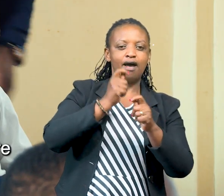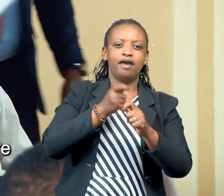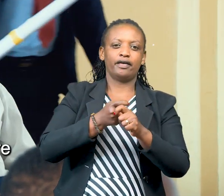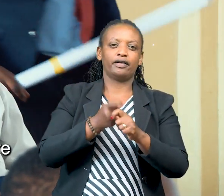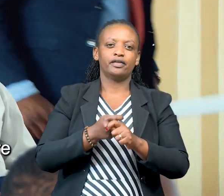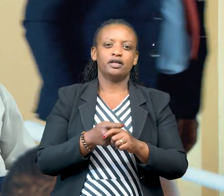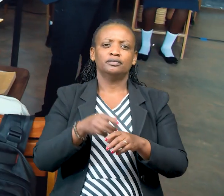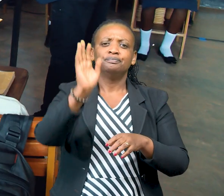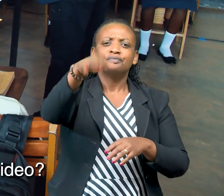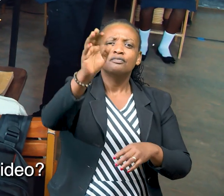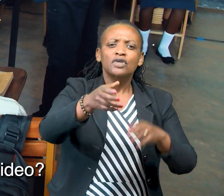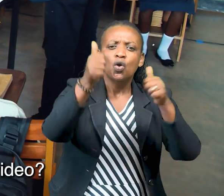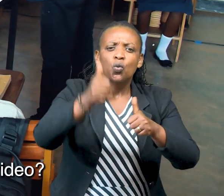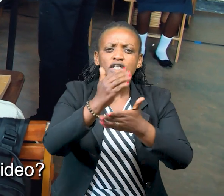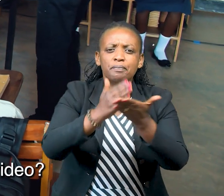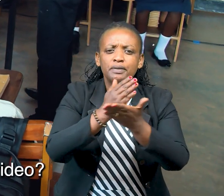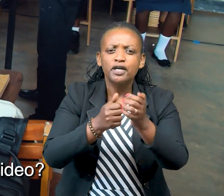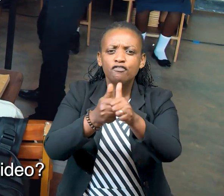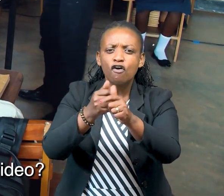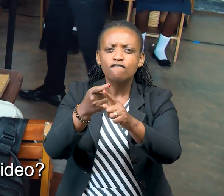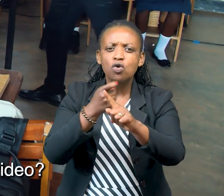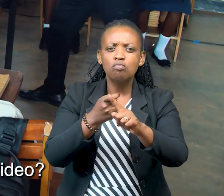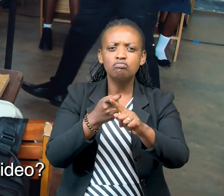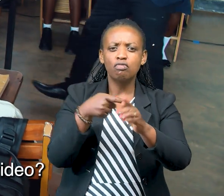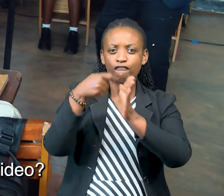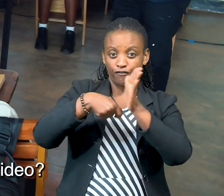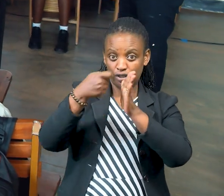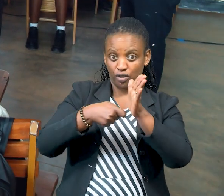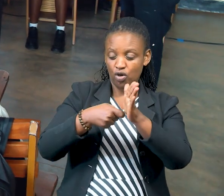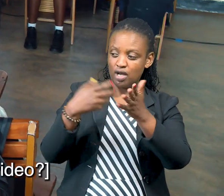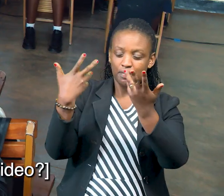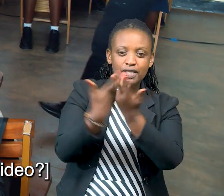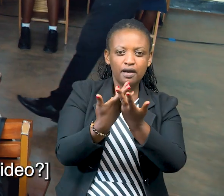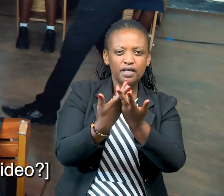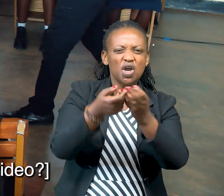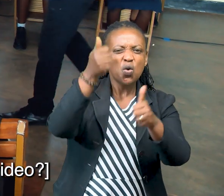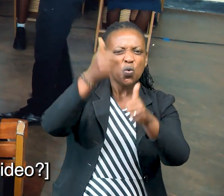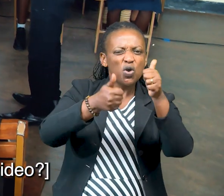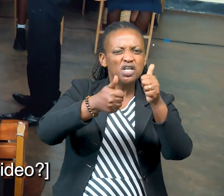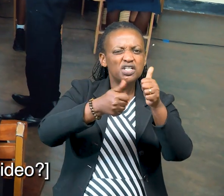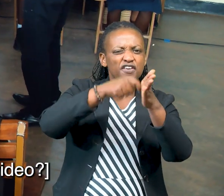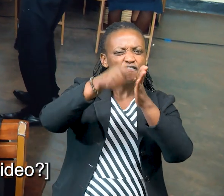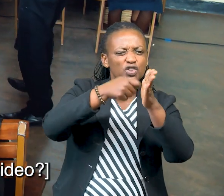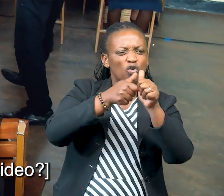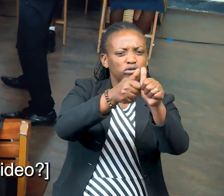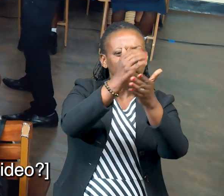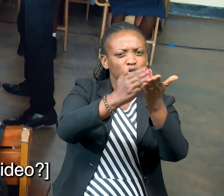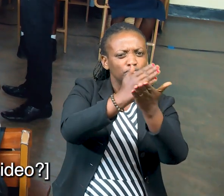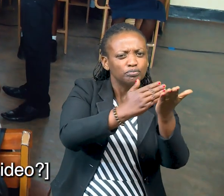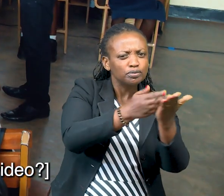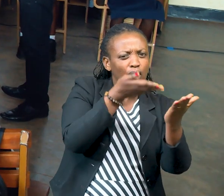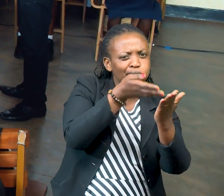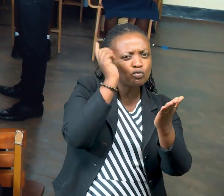and its parts. Which part have you followed from the video? Basing on the video, which part have you